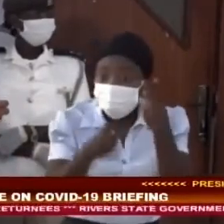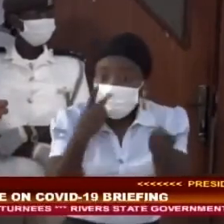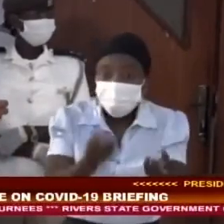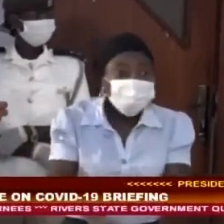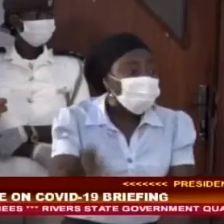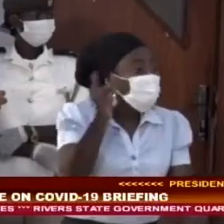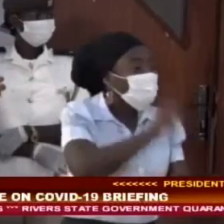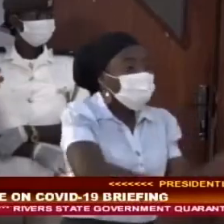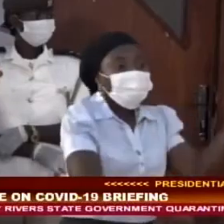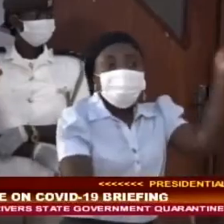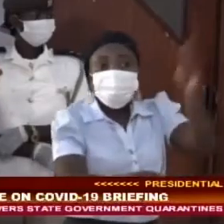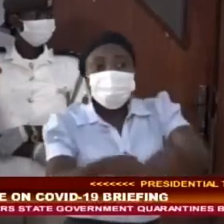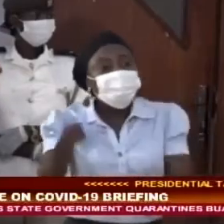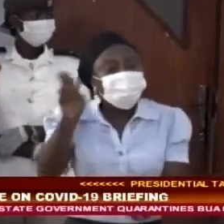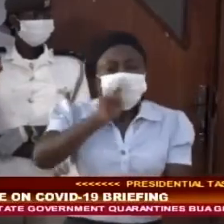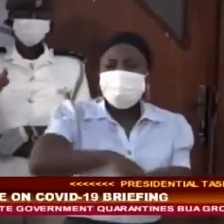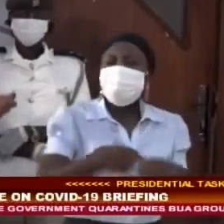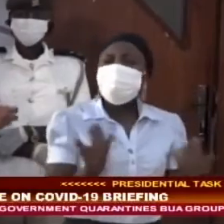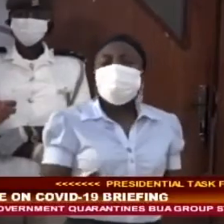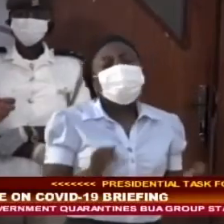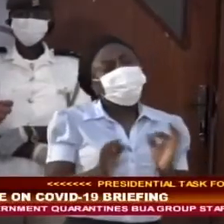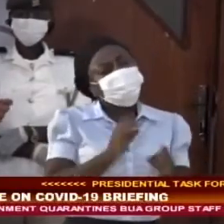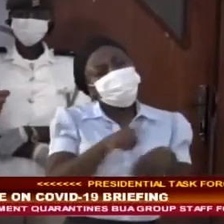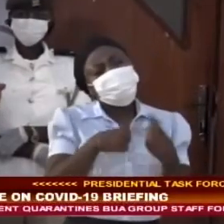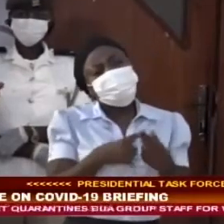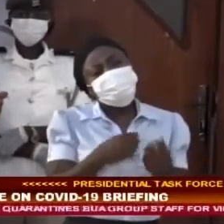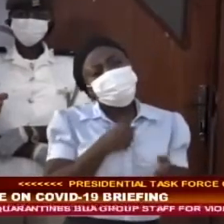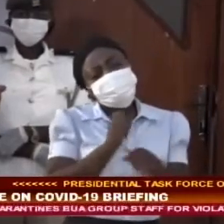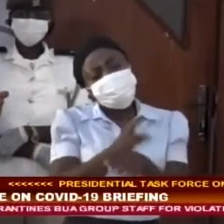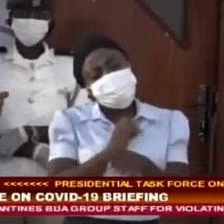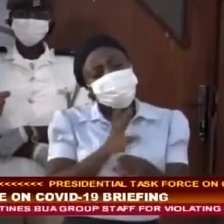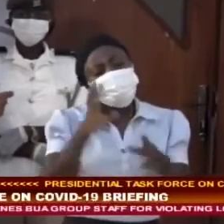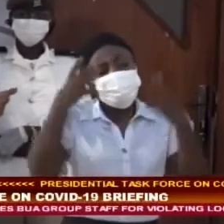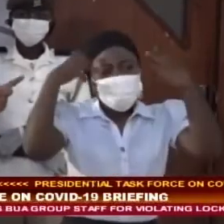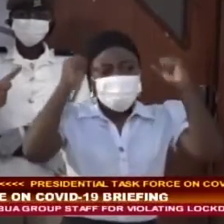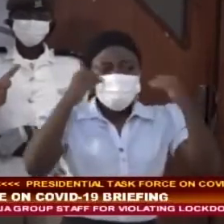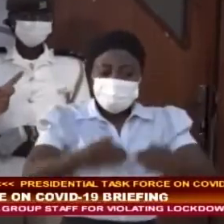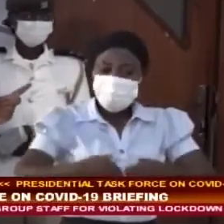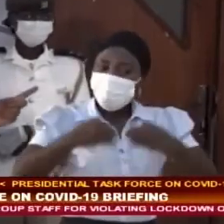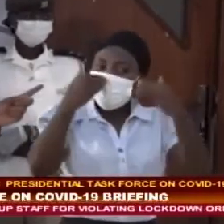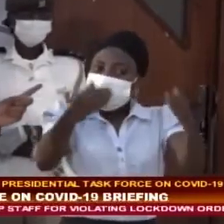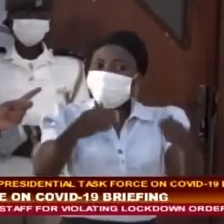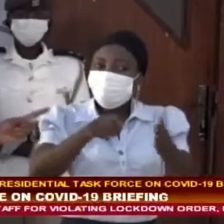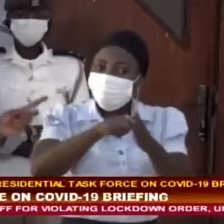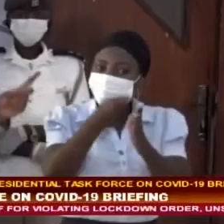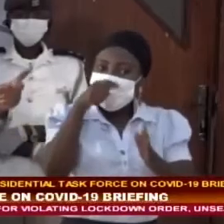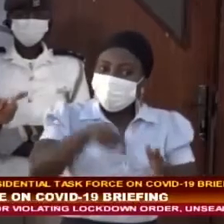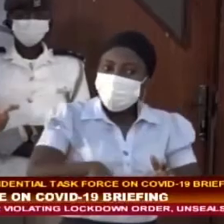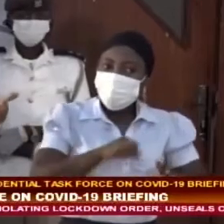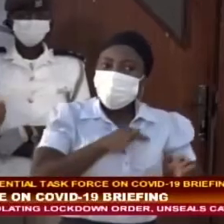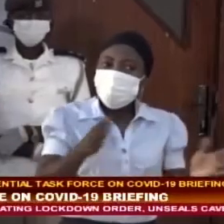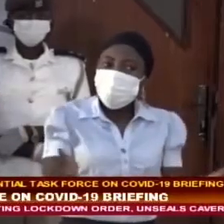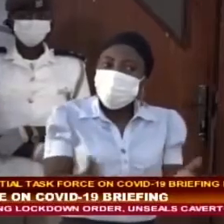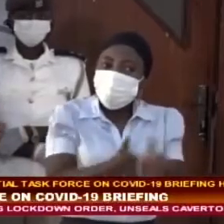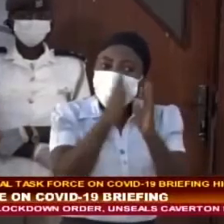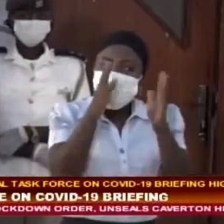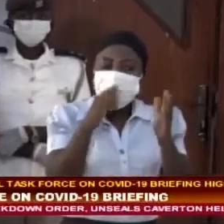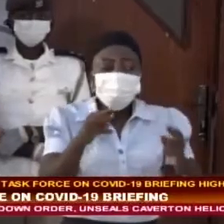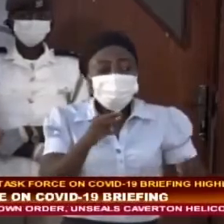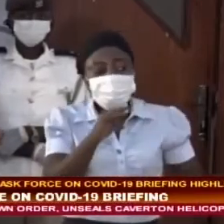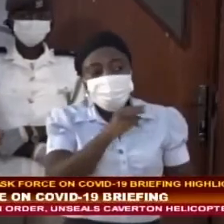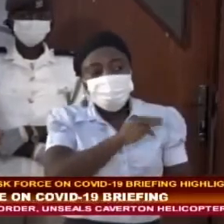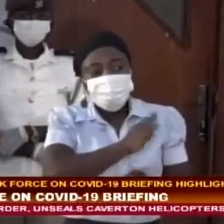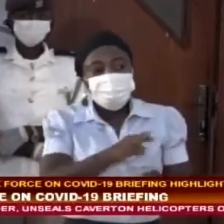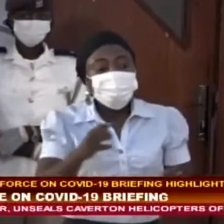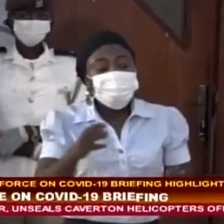confirmed cases. And if you're going to advise the President to extend the lockdown, I'm going to add the Minister of Humanitarian Affairs to